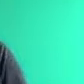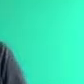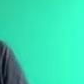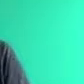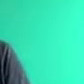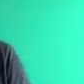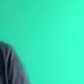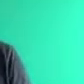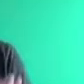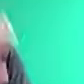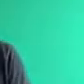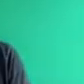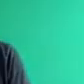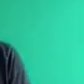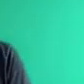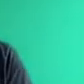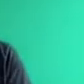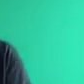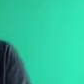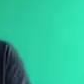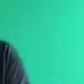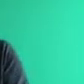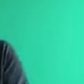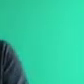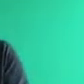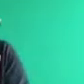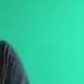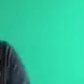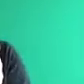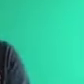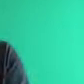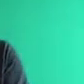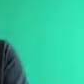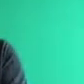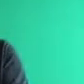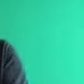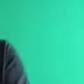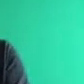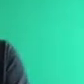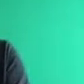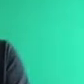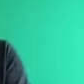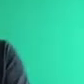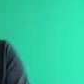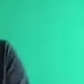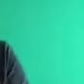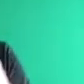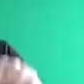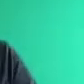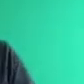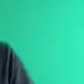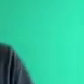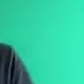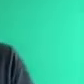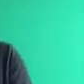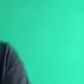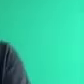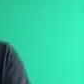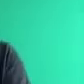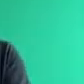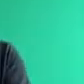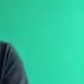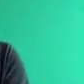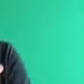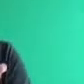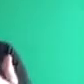everyone. My name is Hannah James, and I am the Assistant Curator of Visual Art at Campbelltown Arts Centre. Today, I am joining you